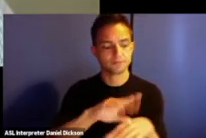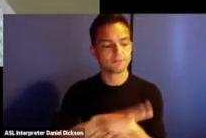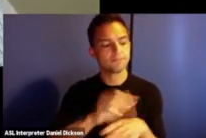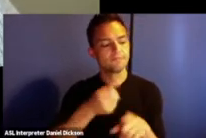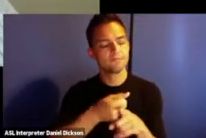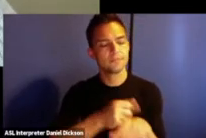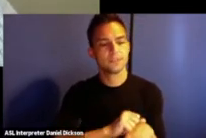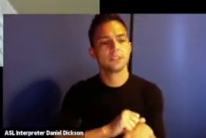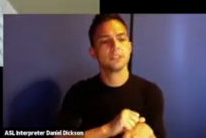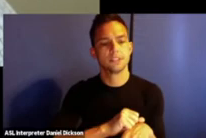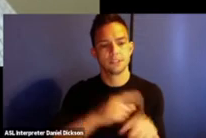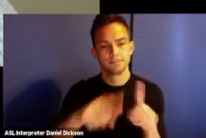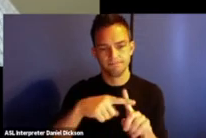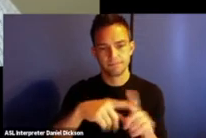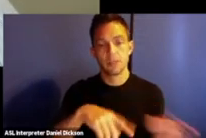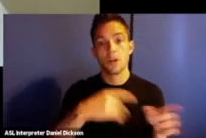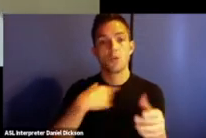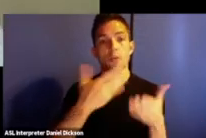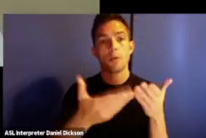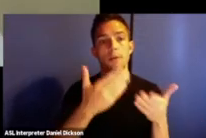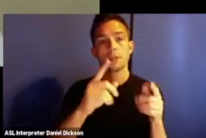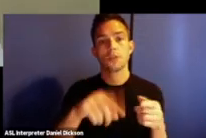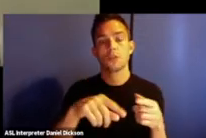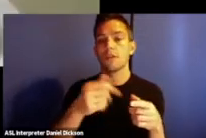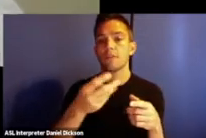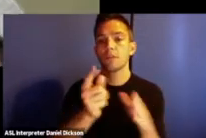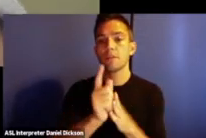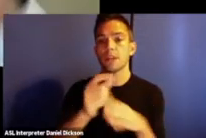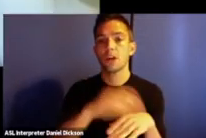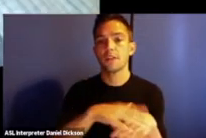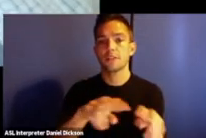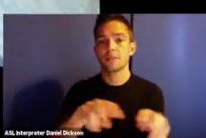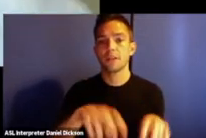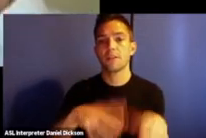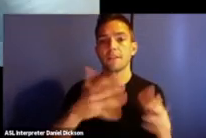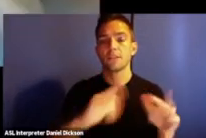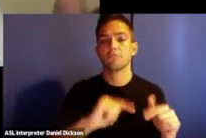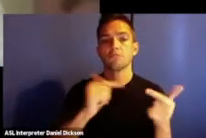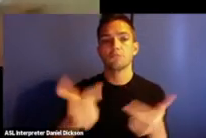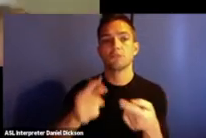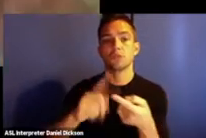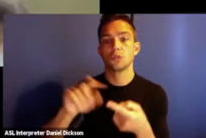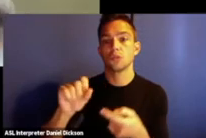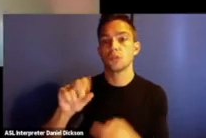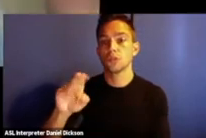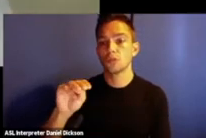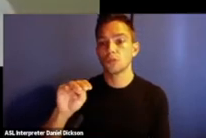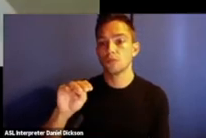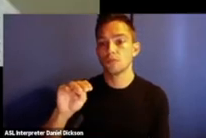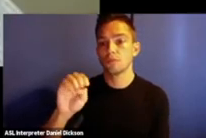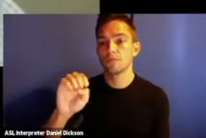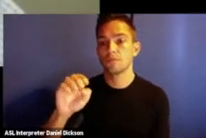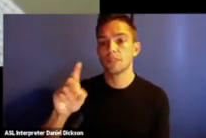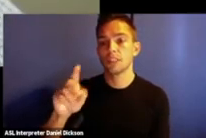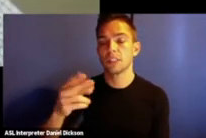impact. We'll probably go for another few minutes on this panel, and then we'll pass it back to Sumi for the